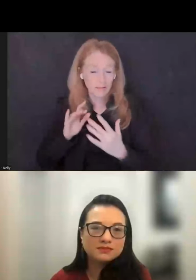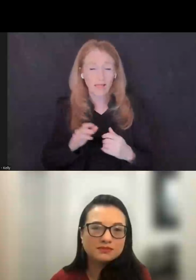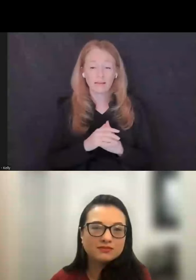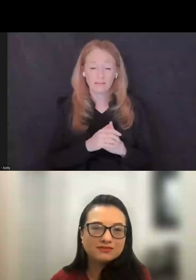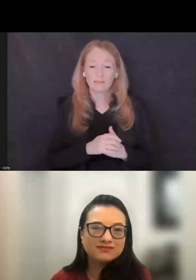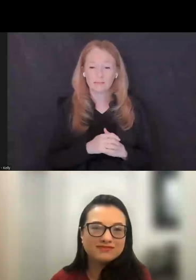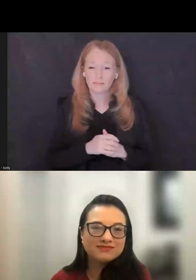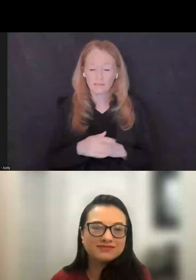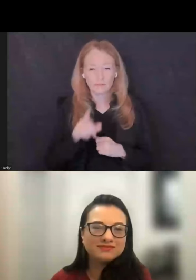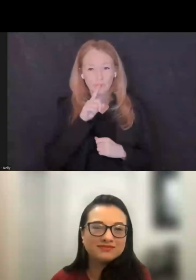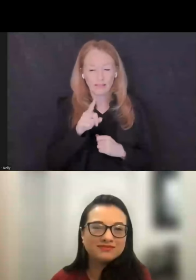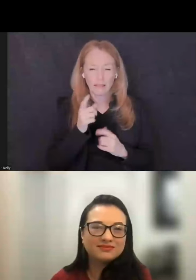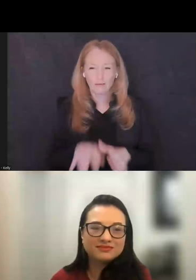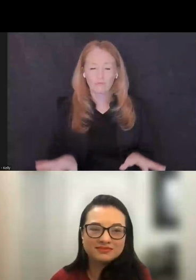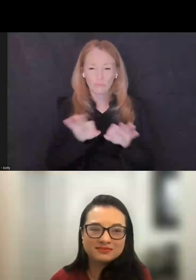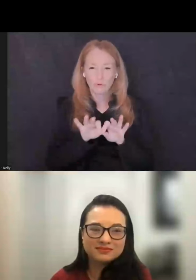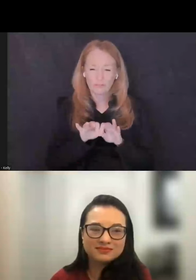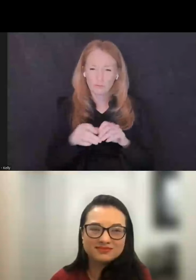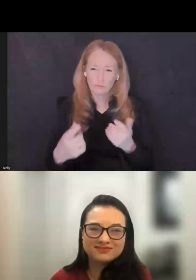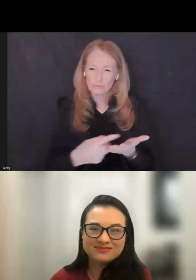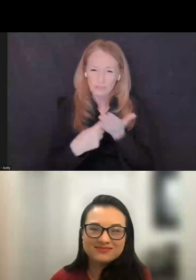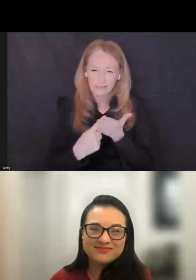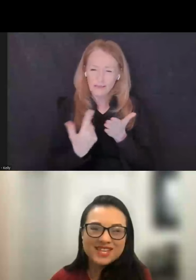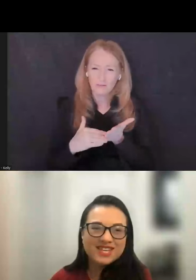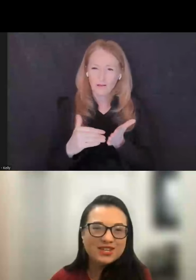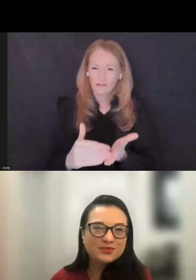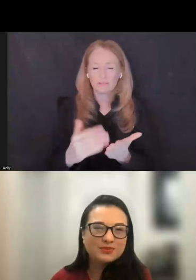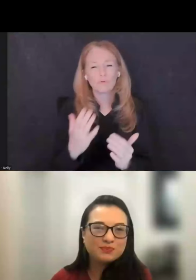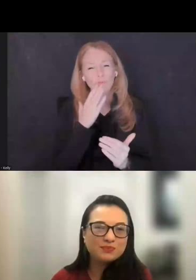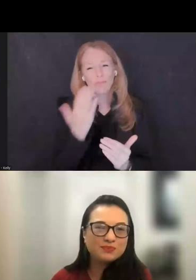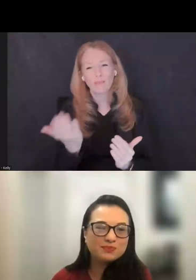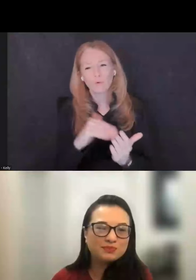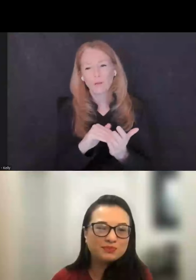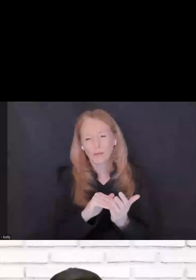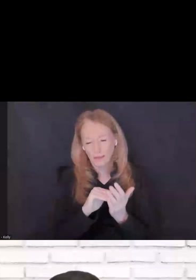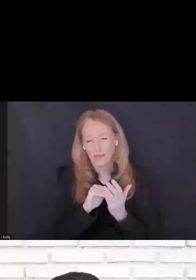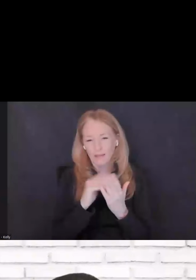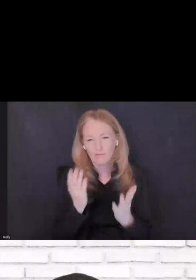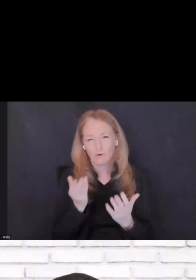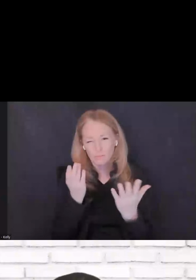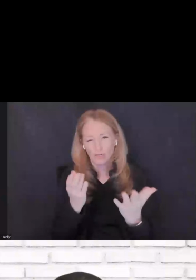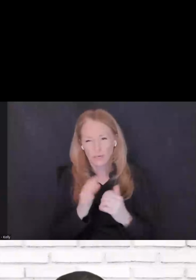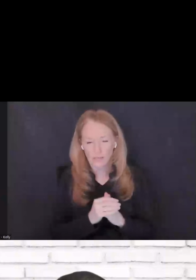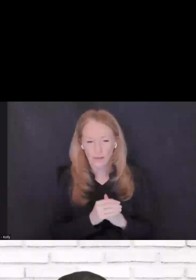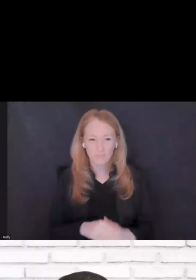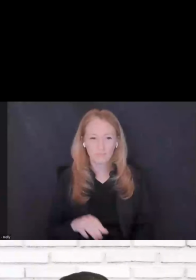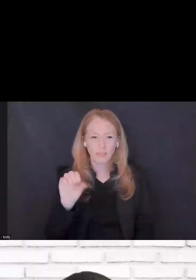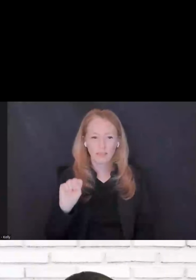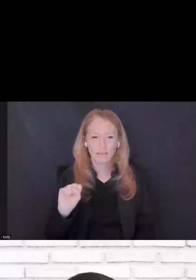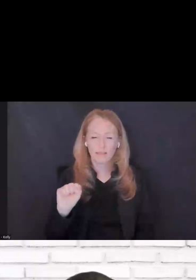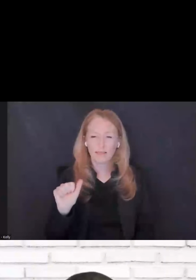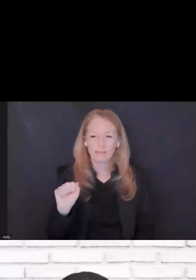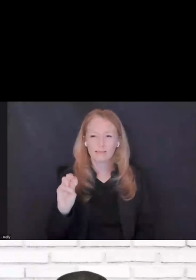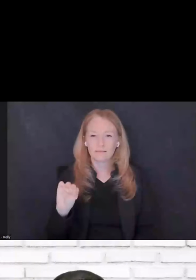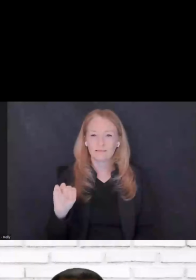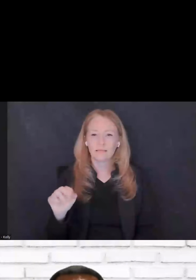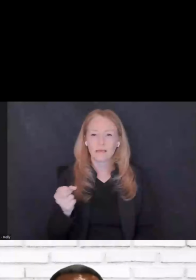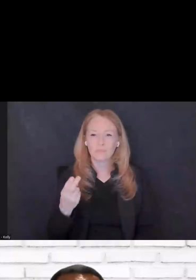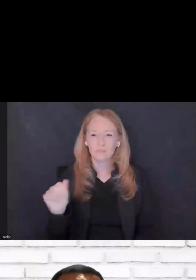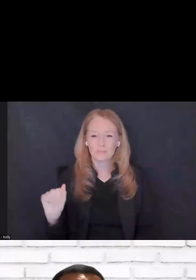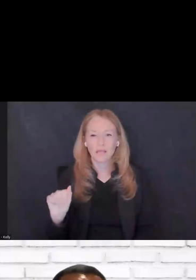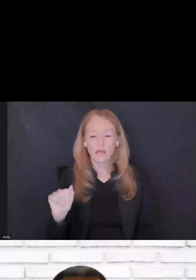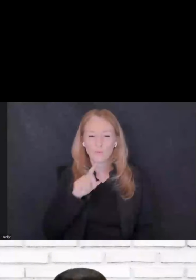regularly. So thank you again for bringing it up. And I'm going to move now to our Samsa report, and we have with us today Dr.